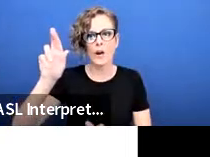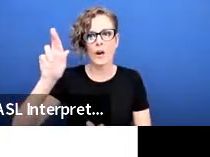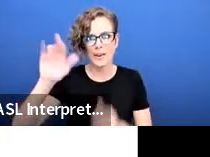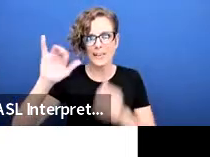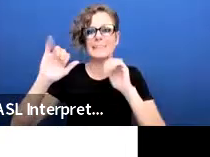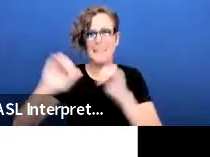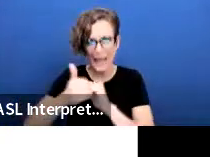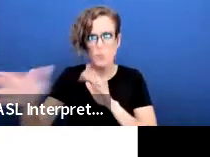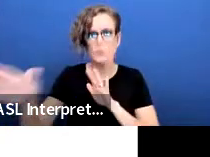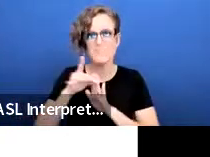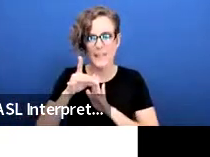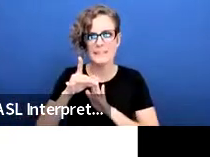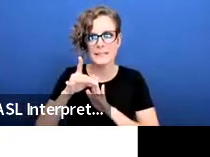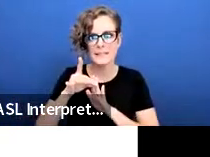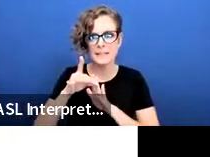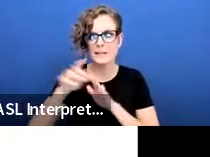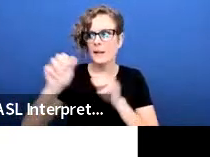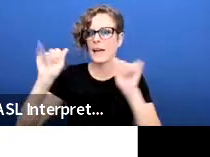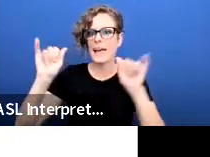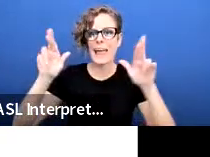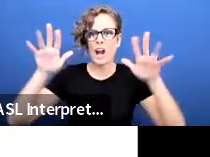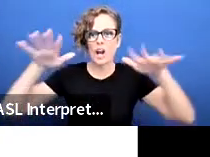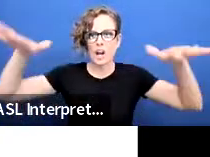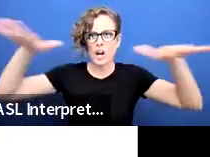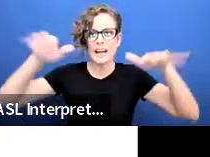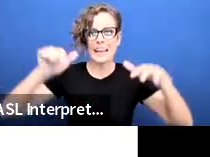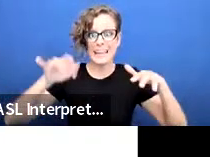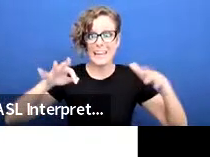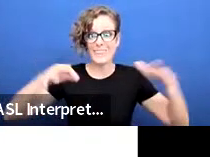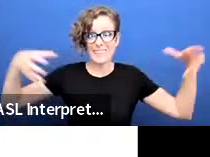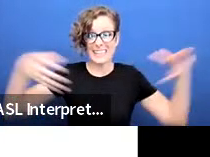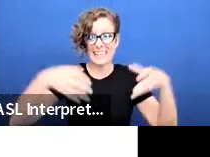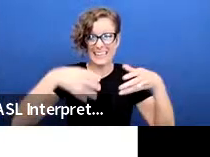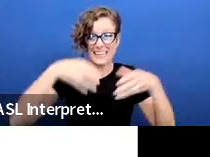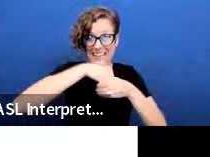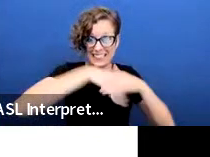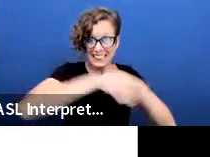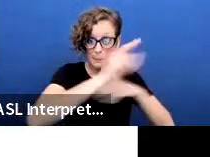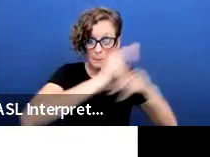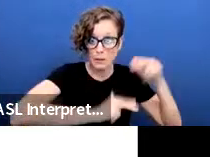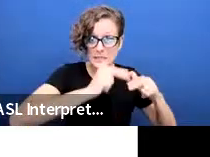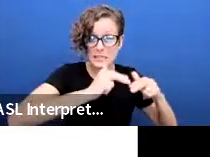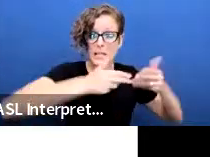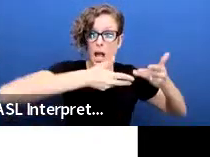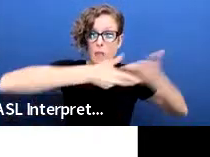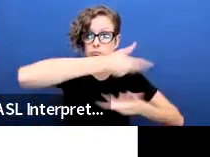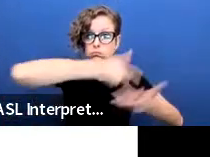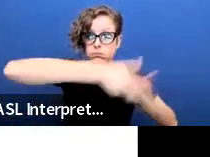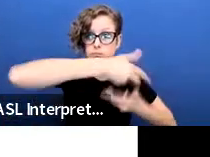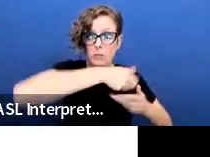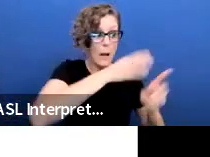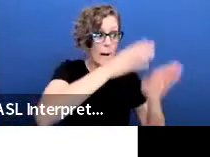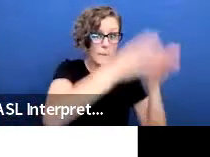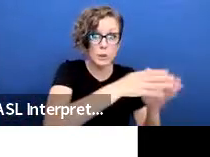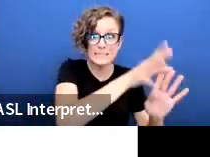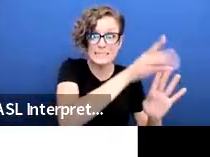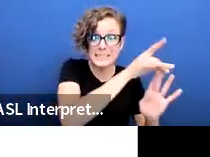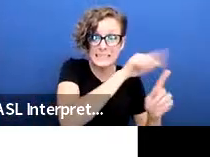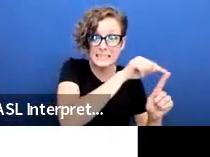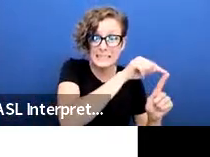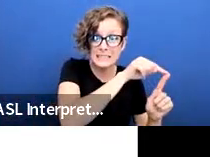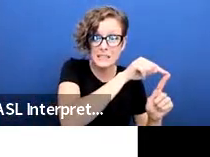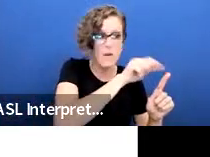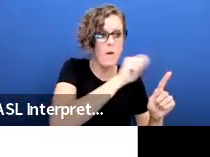That anyone in a shared indoor airspace with an infectious person is considered exposed